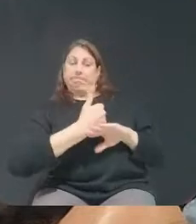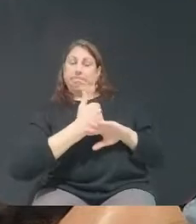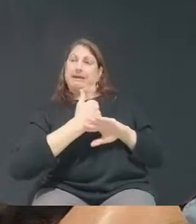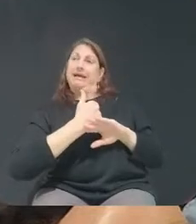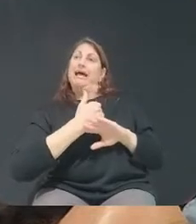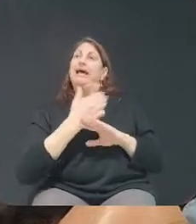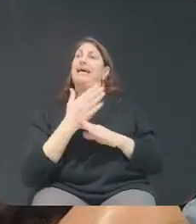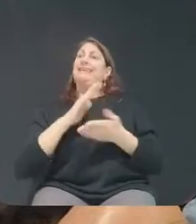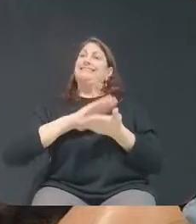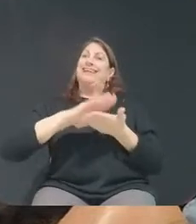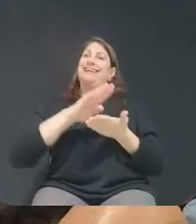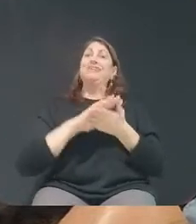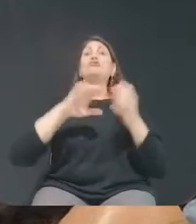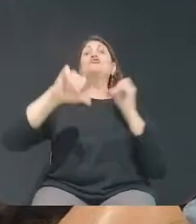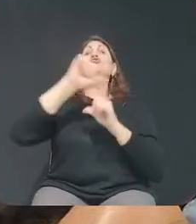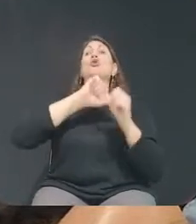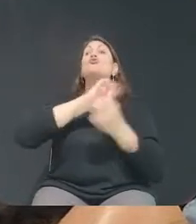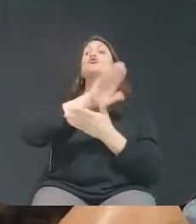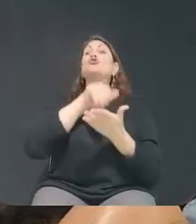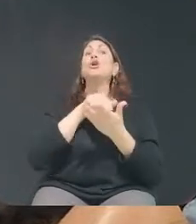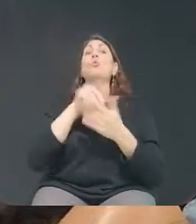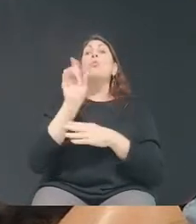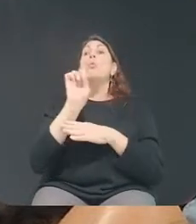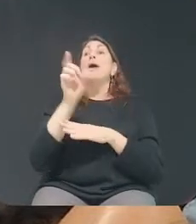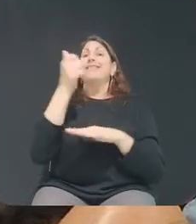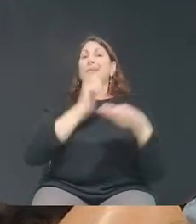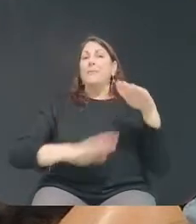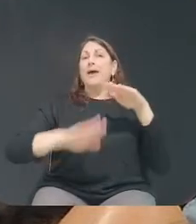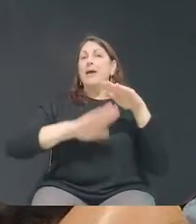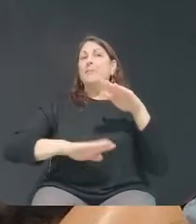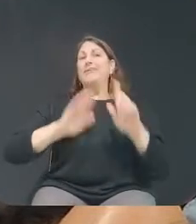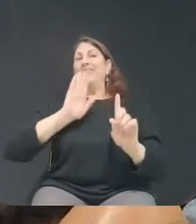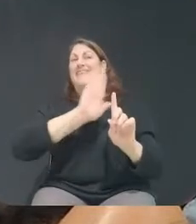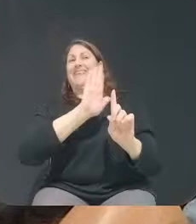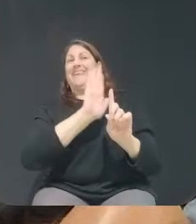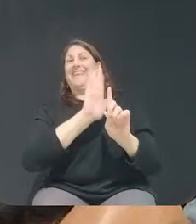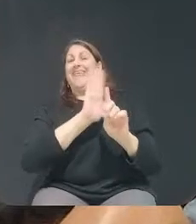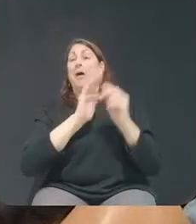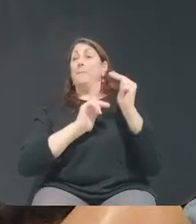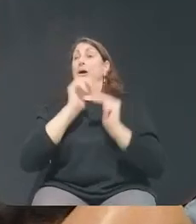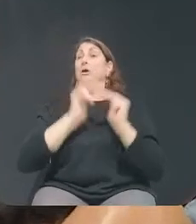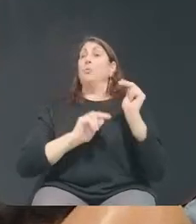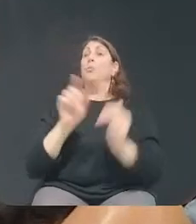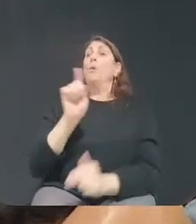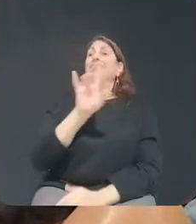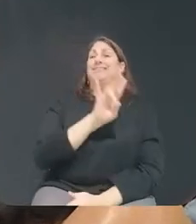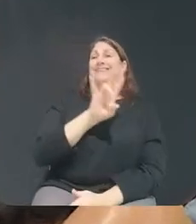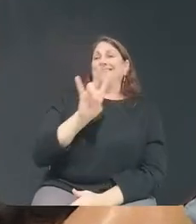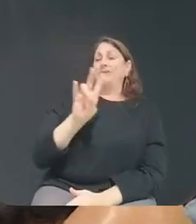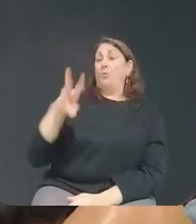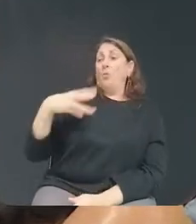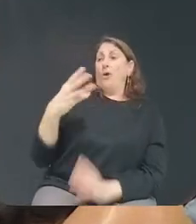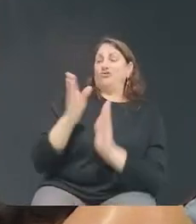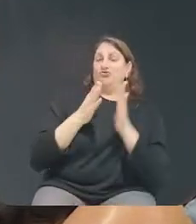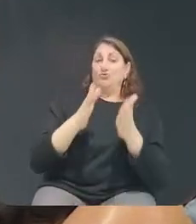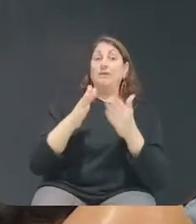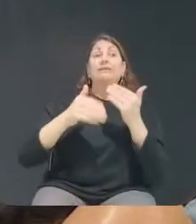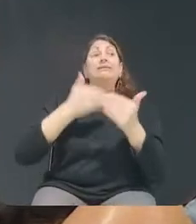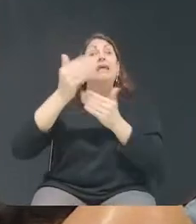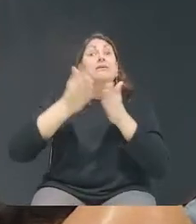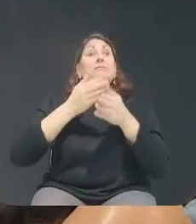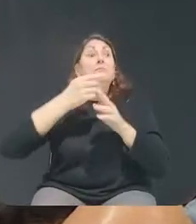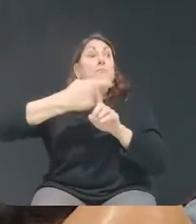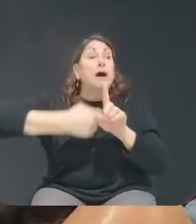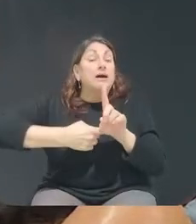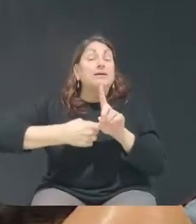center for public use in the basement of their building at 77 Washington Street. The following month, the city entered into